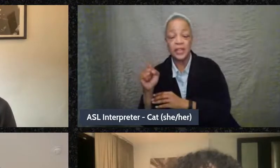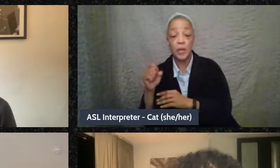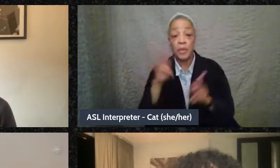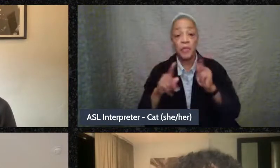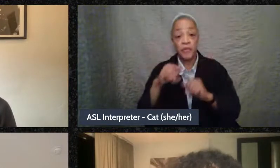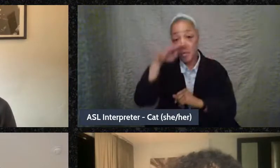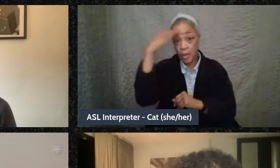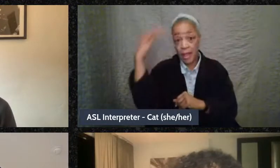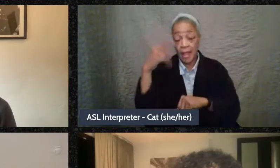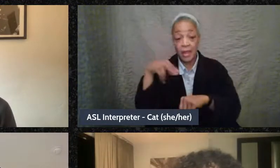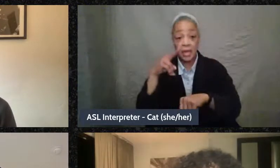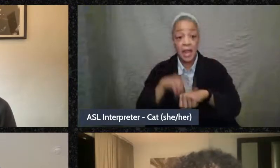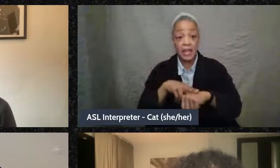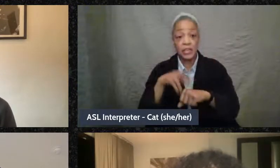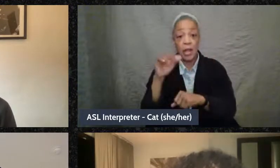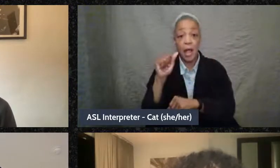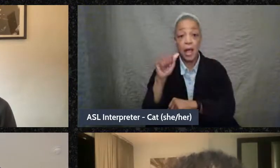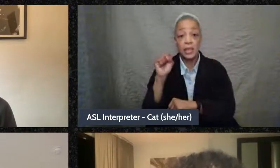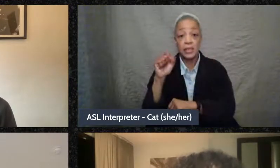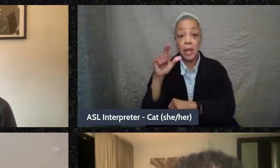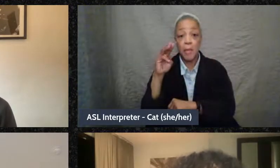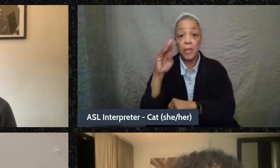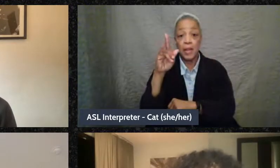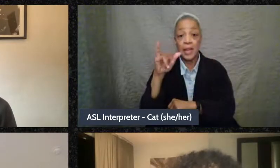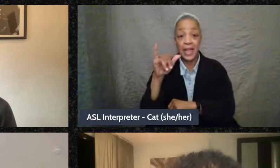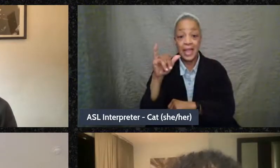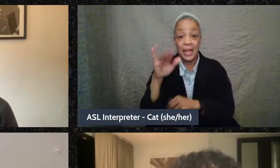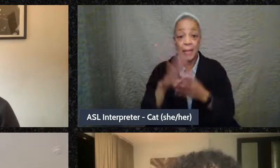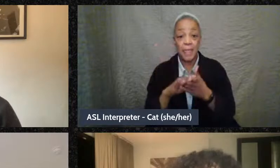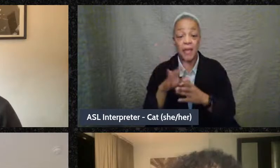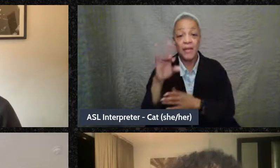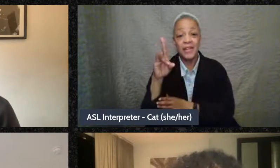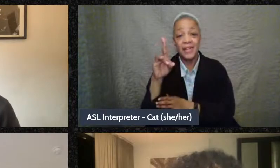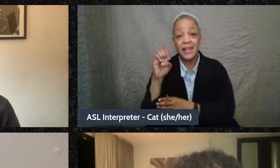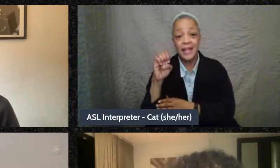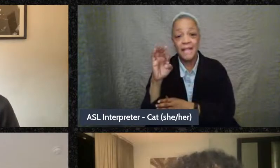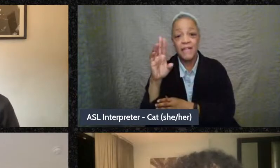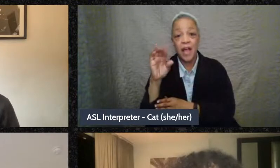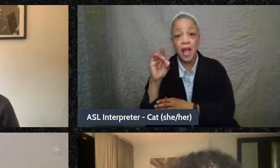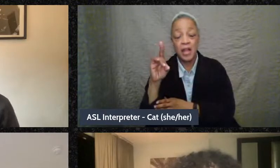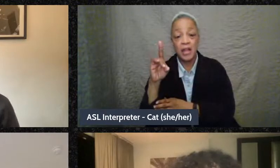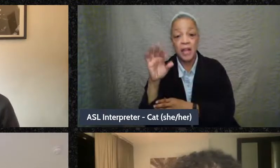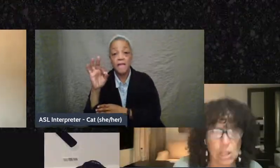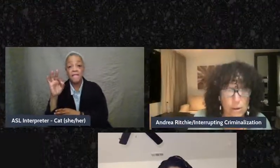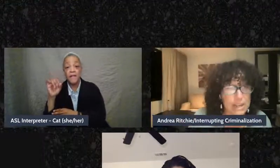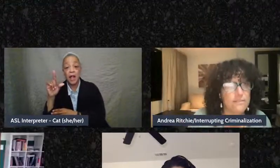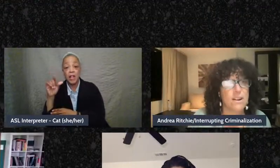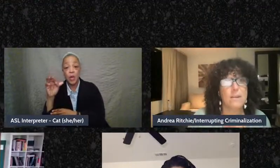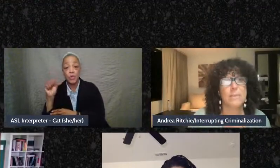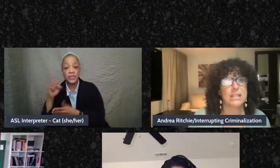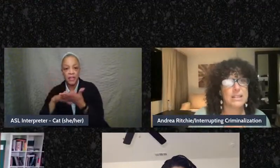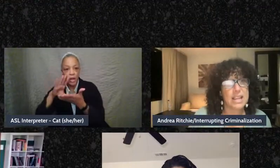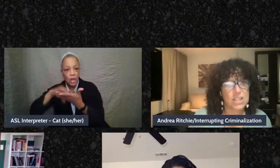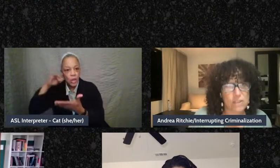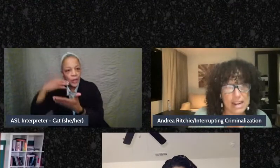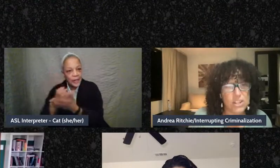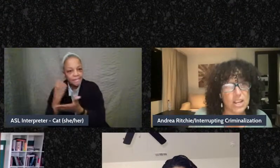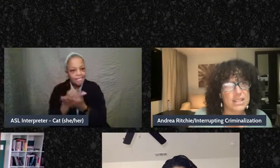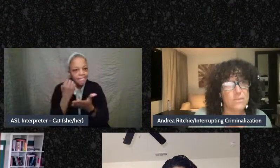are here tonight are defund fellows. There were fellows in 17 cities who were learning from